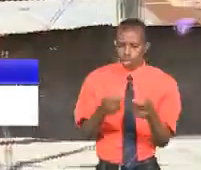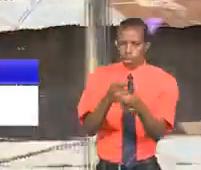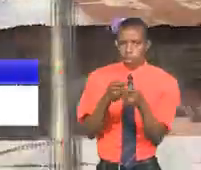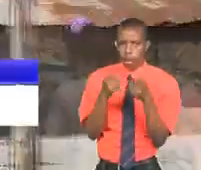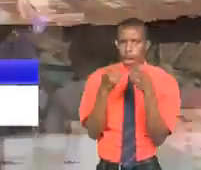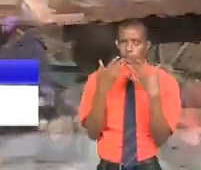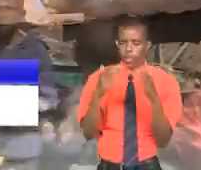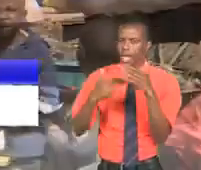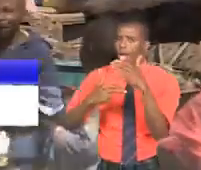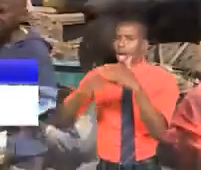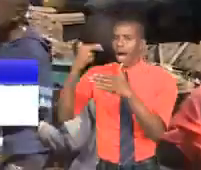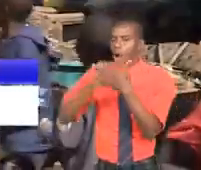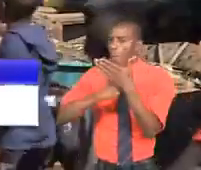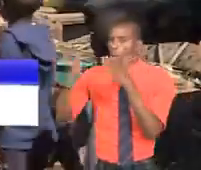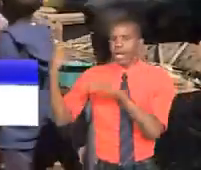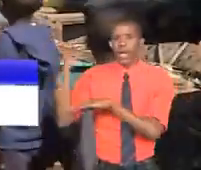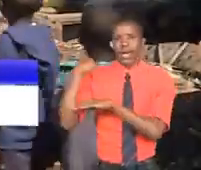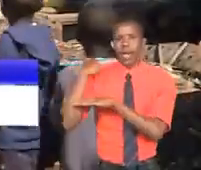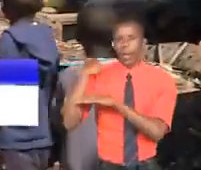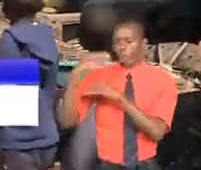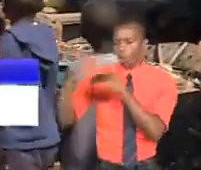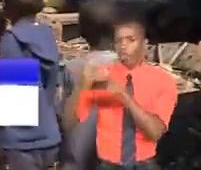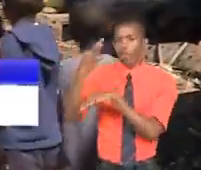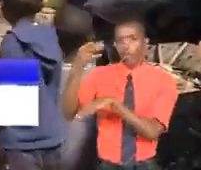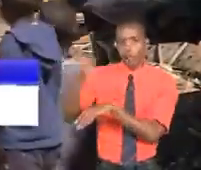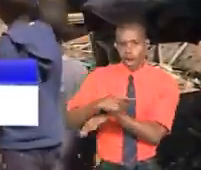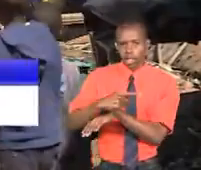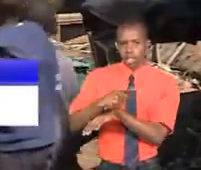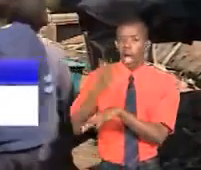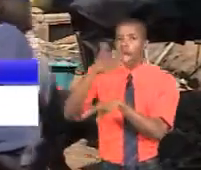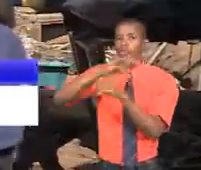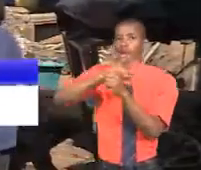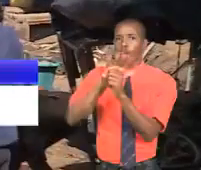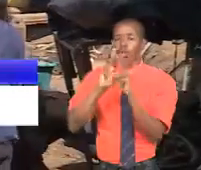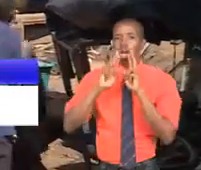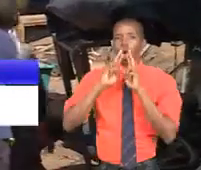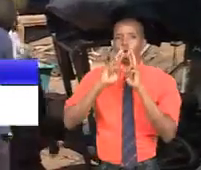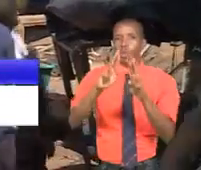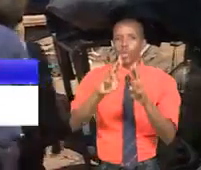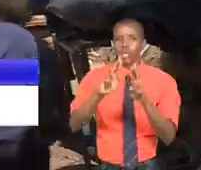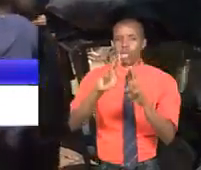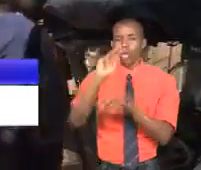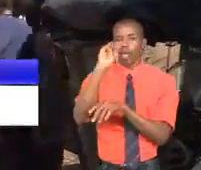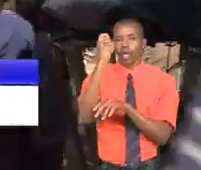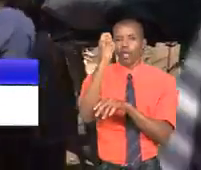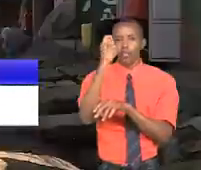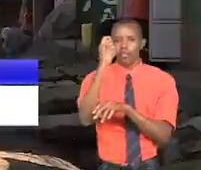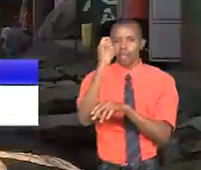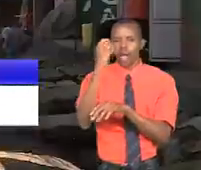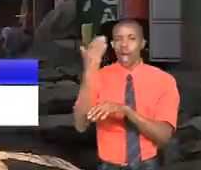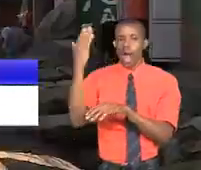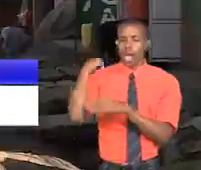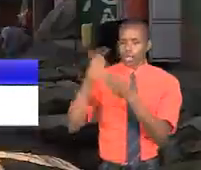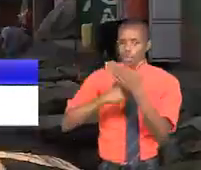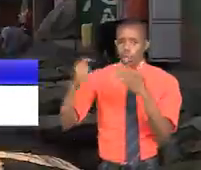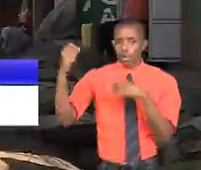This was the highest weekly figure in the nearly 3 months since the COVID-19 pandemic hit the country. In the last week